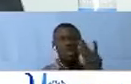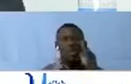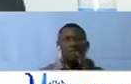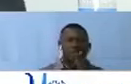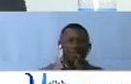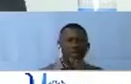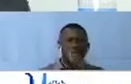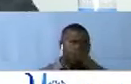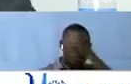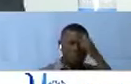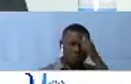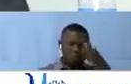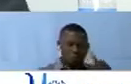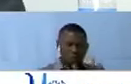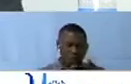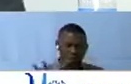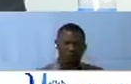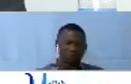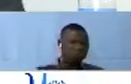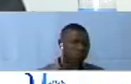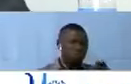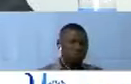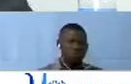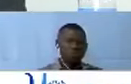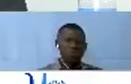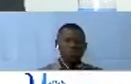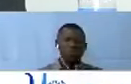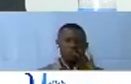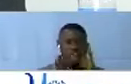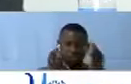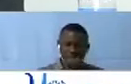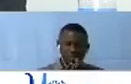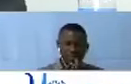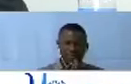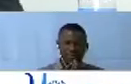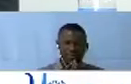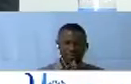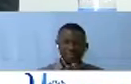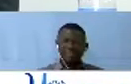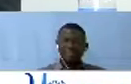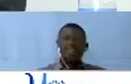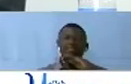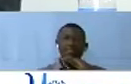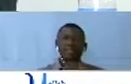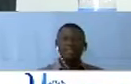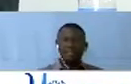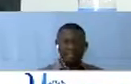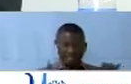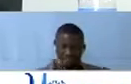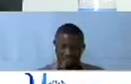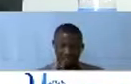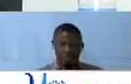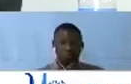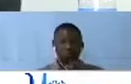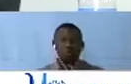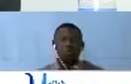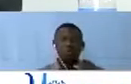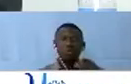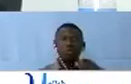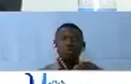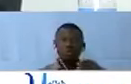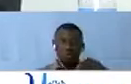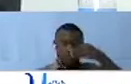the workings of those panels satisfy the standards that you have come to learn about, the international standards.